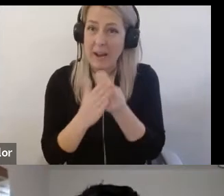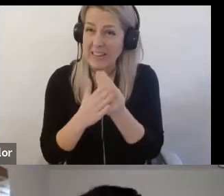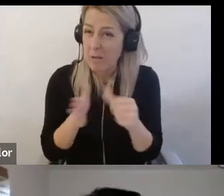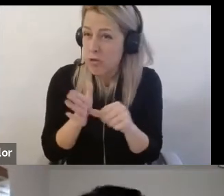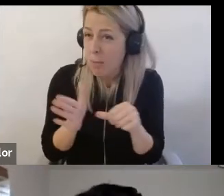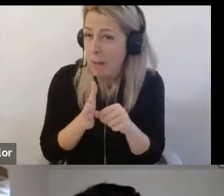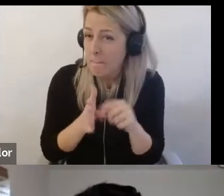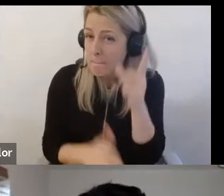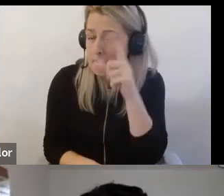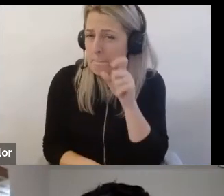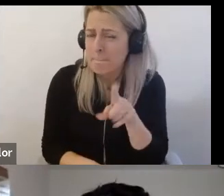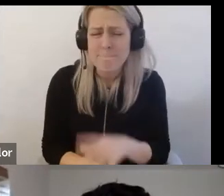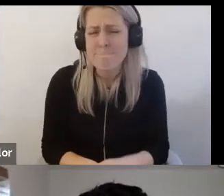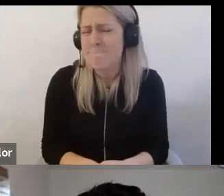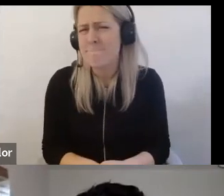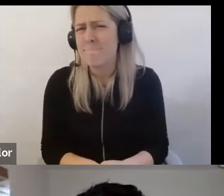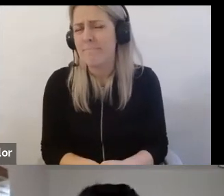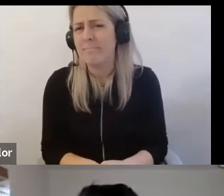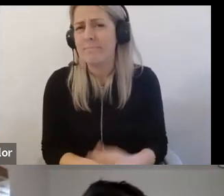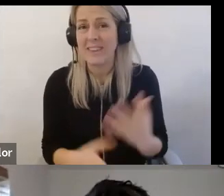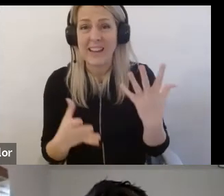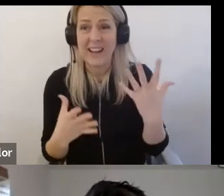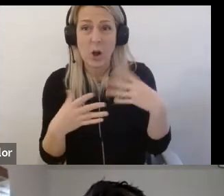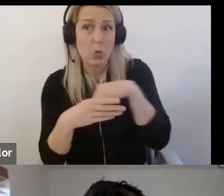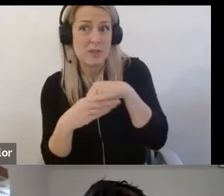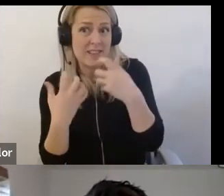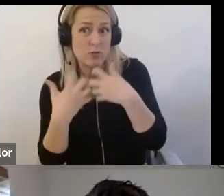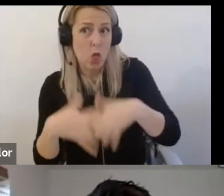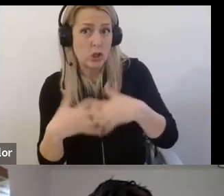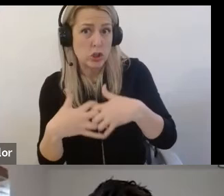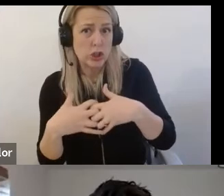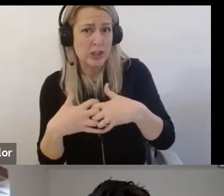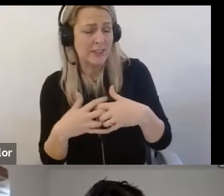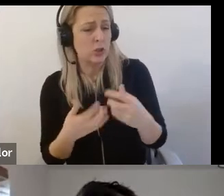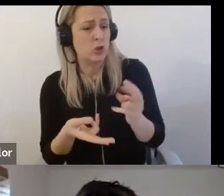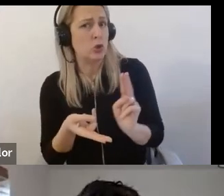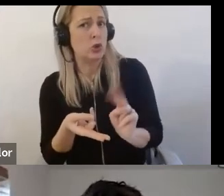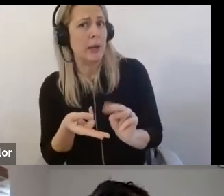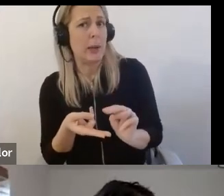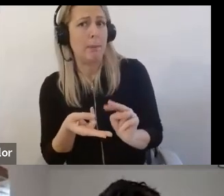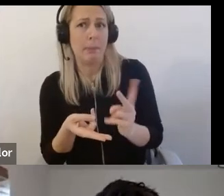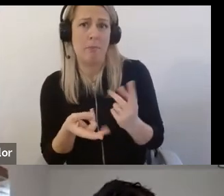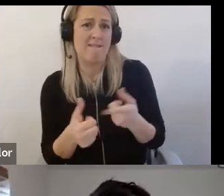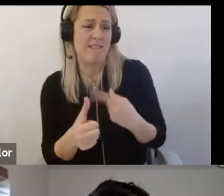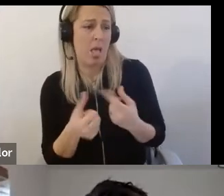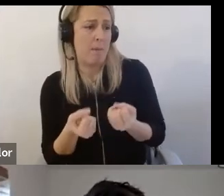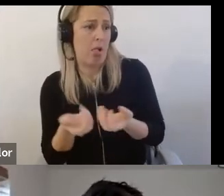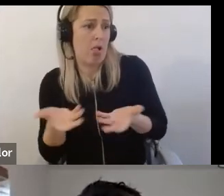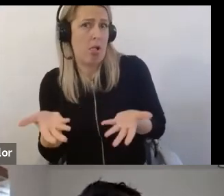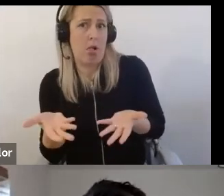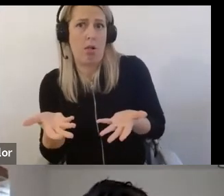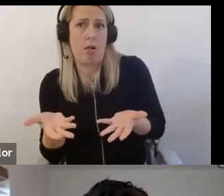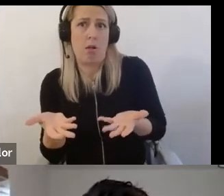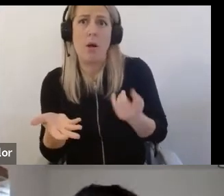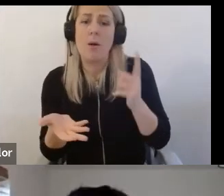become very cheap and very available, but the awareness issue is more of a problem. So in the UK and the US and Western Europe